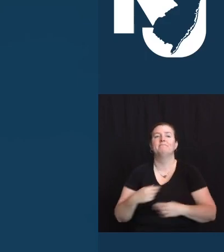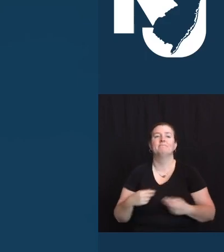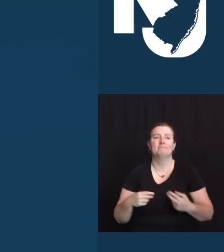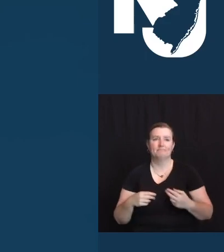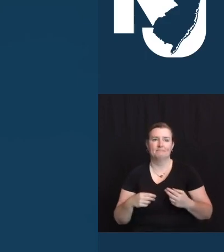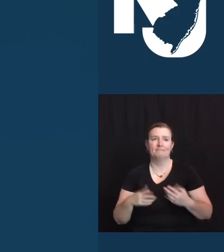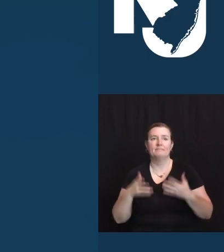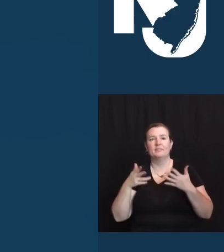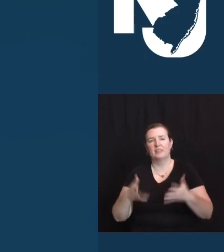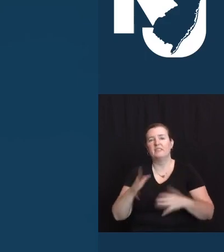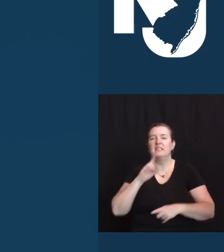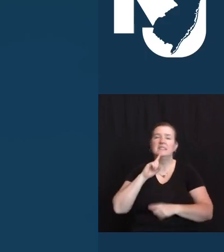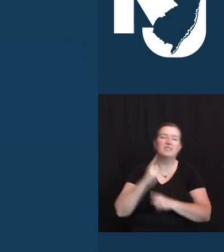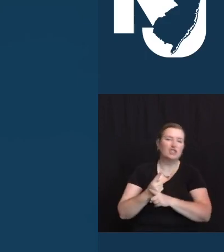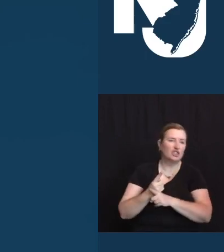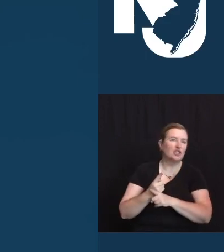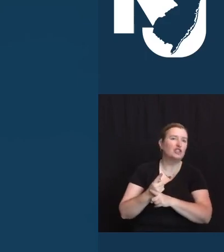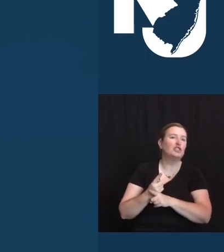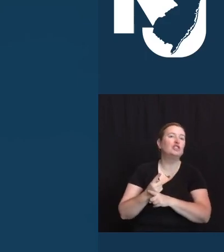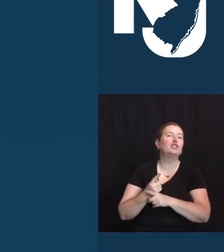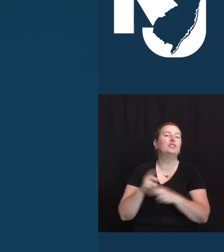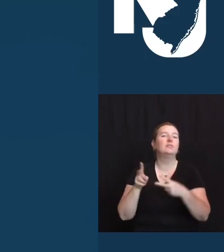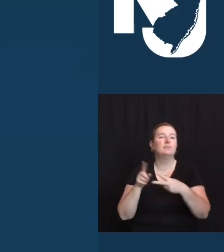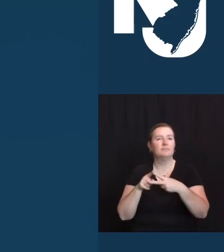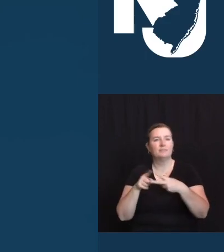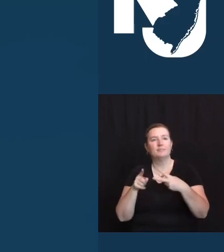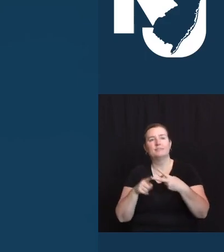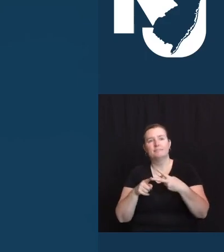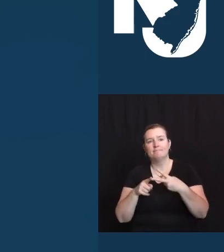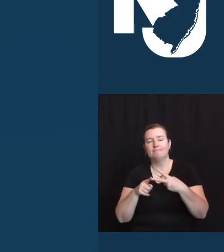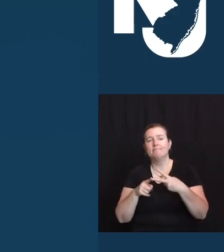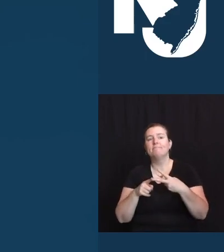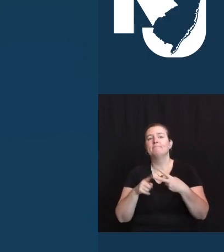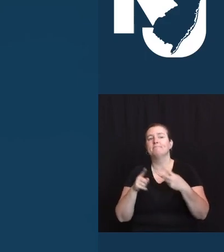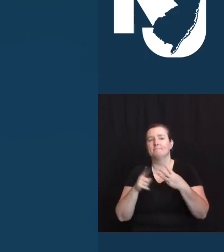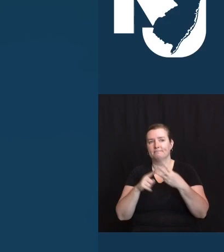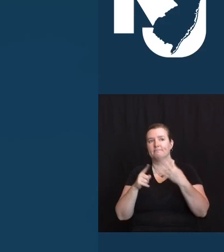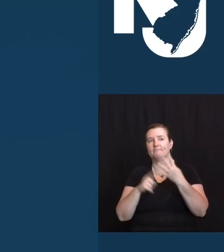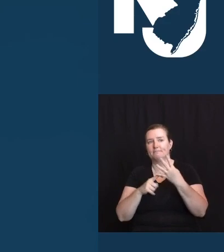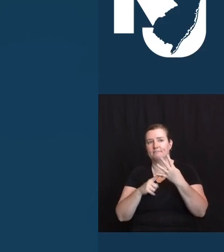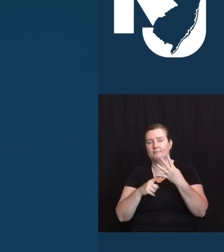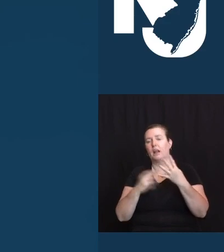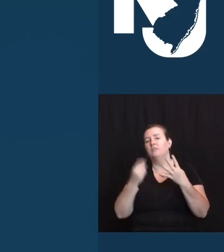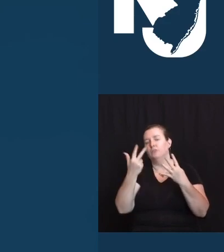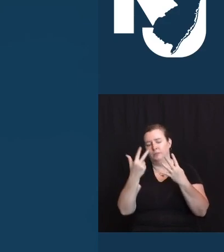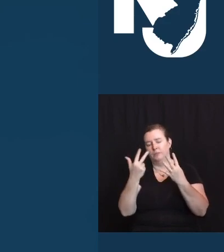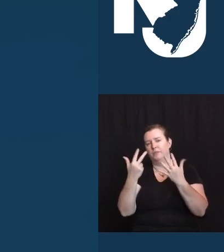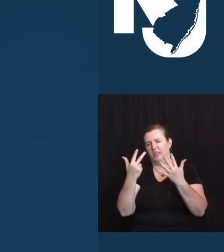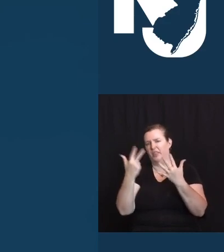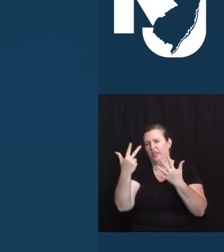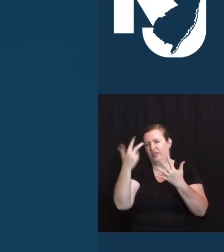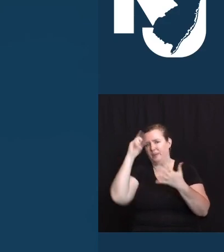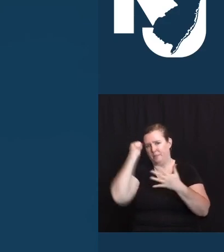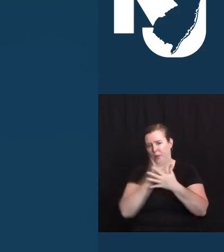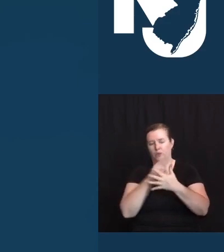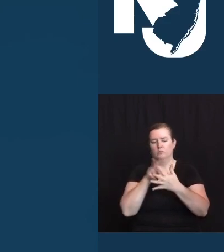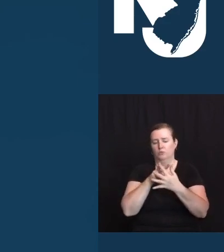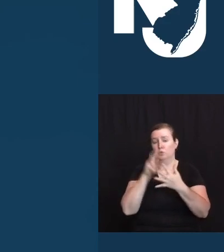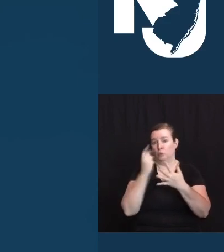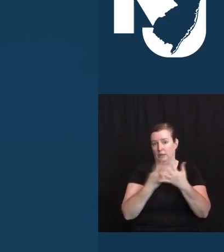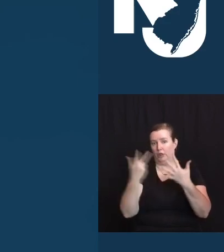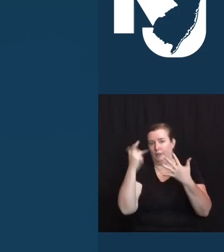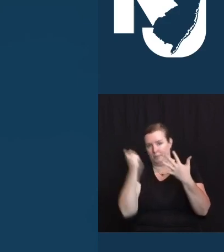Maria, Rita, and brothers Frank, Victor, and Joseph, along with 8 nieces and nephews. Speaking to Cindy, we had a